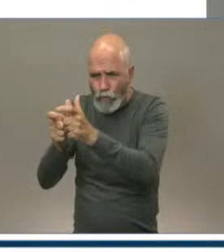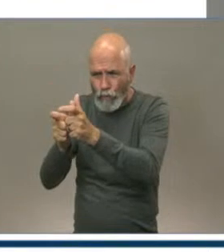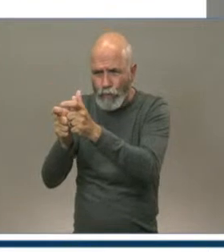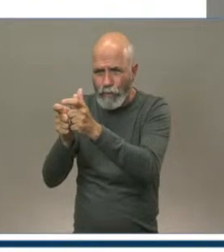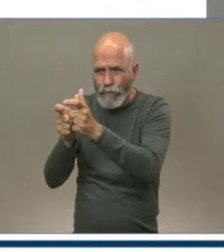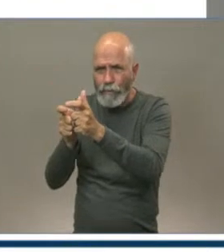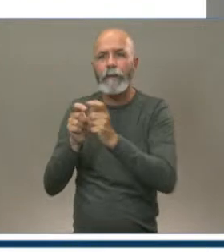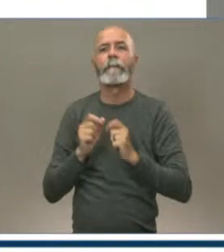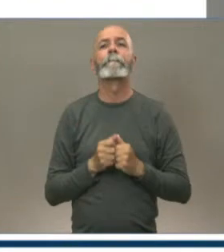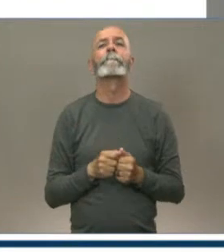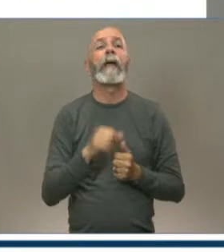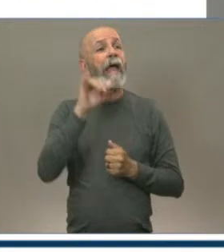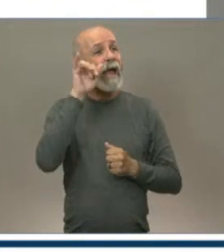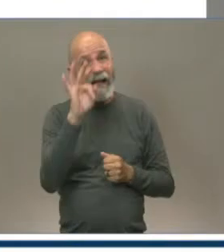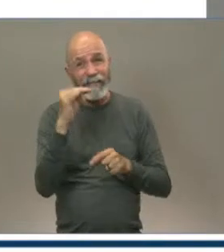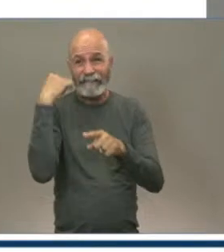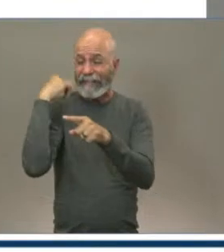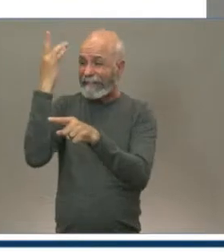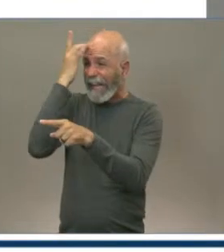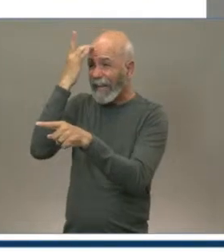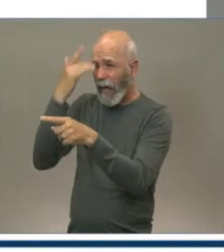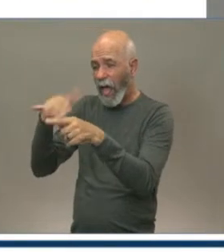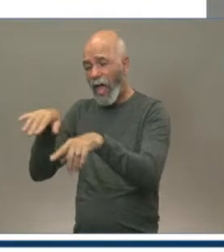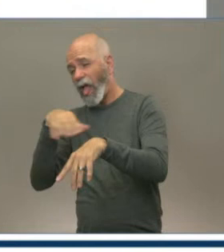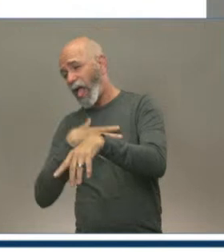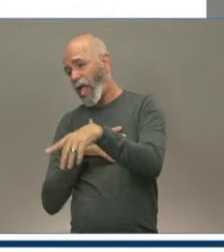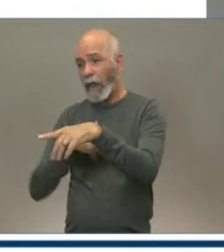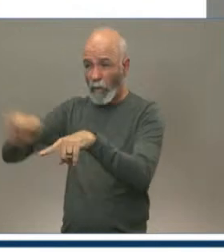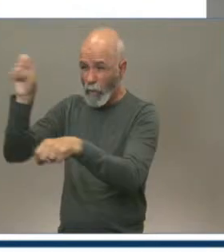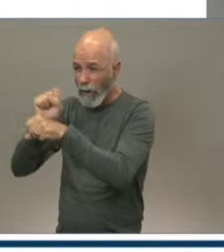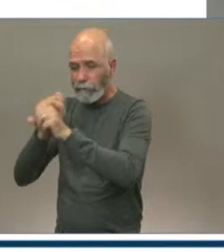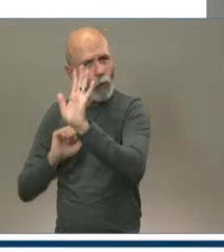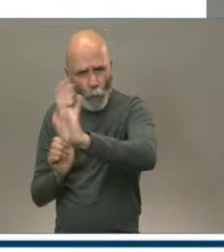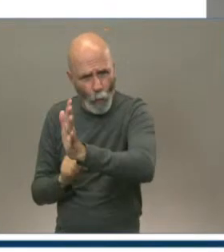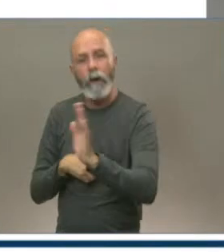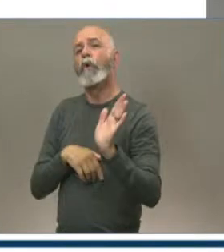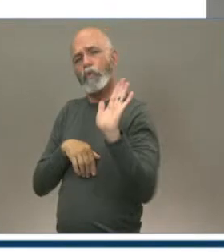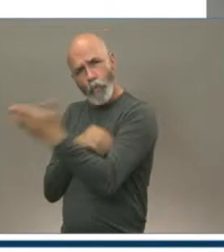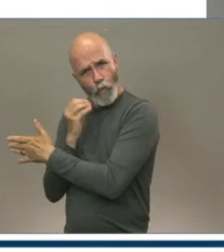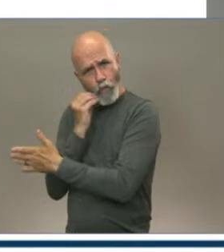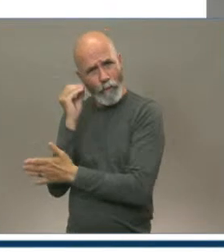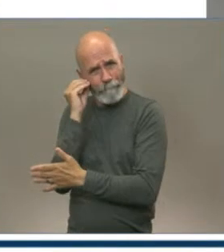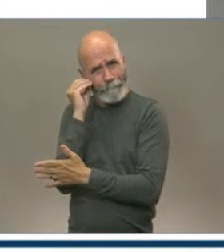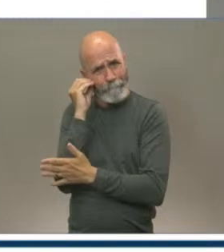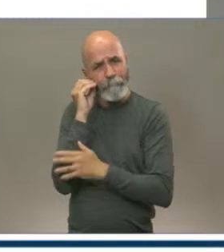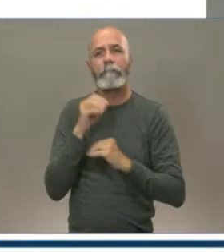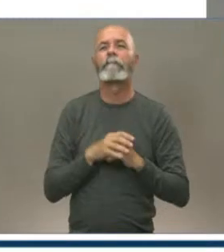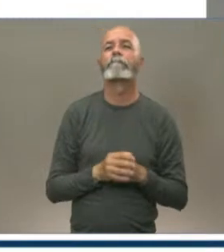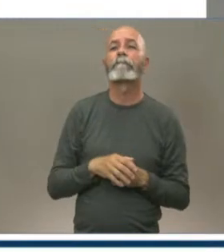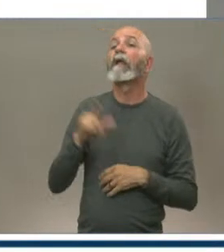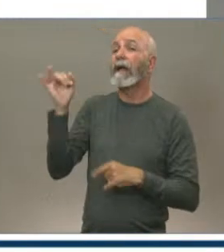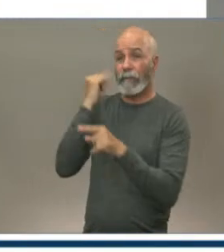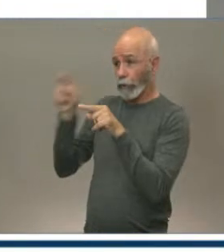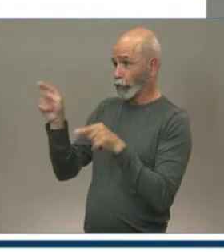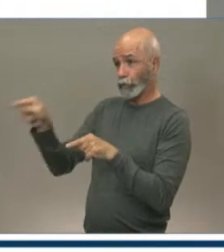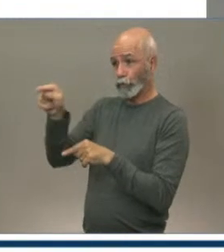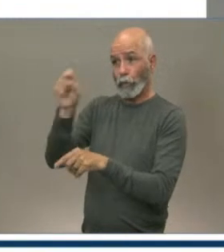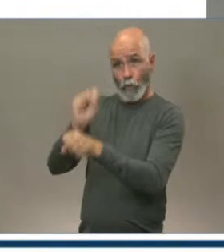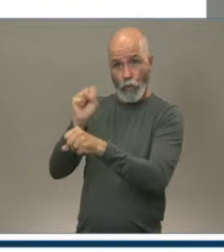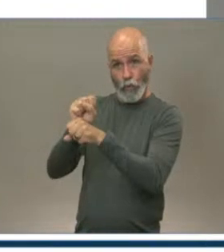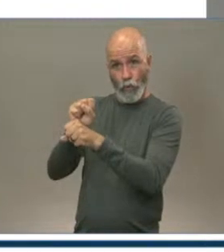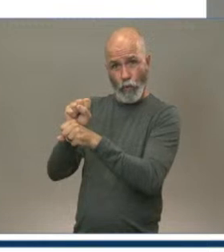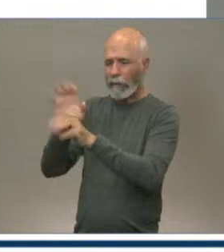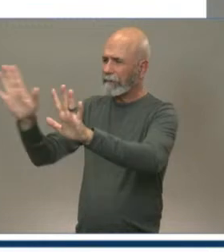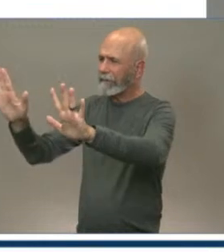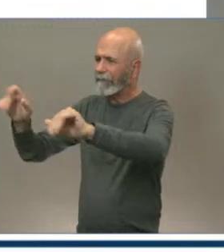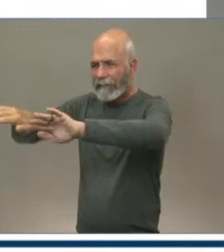in the workplace. And employees, we ask that you take every possible precaution while at work.